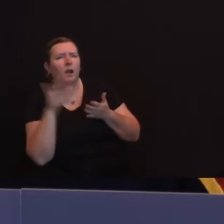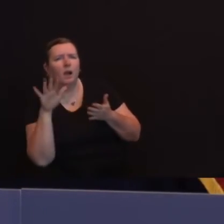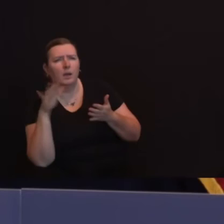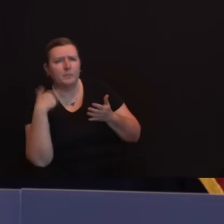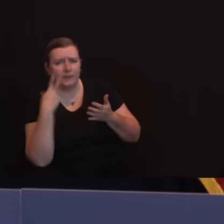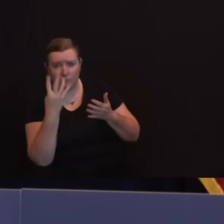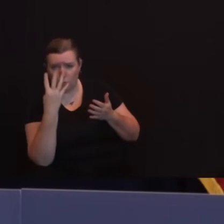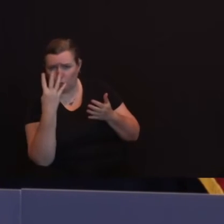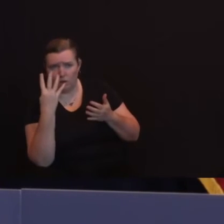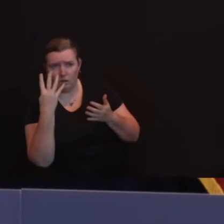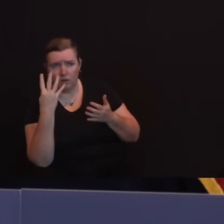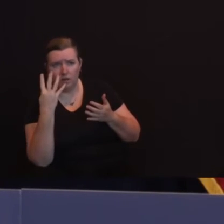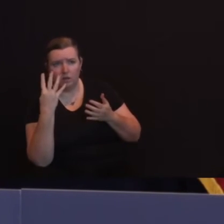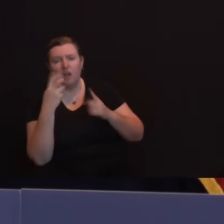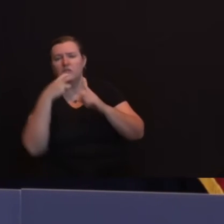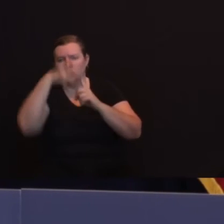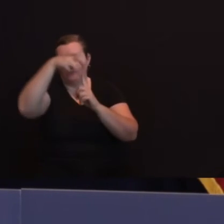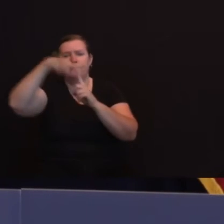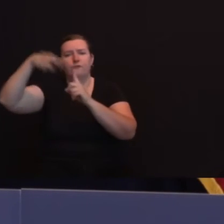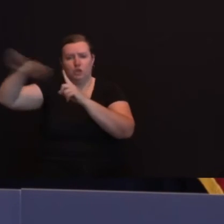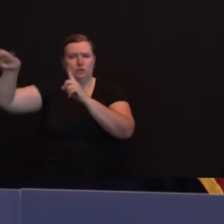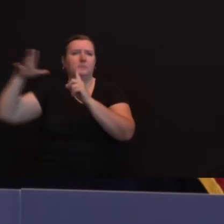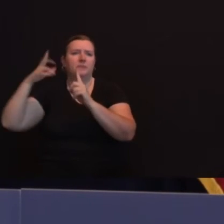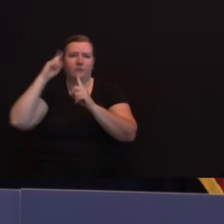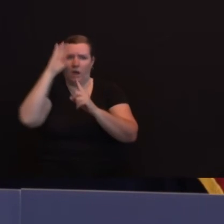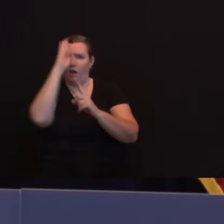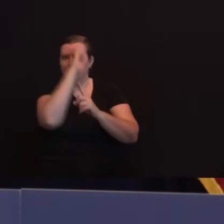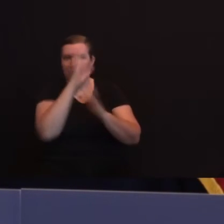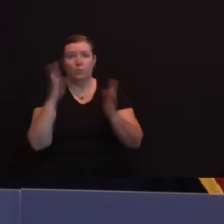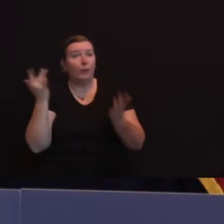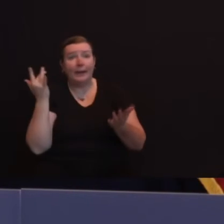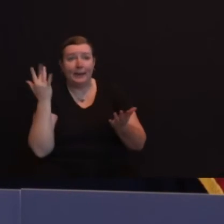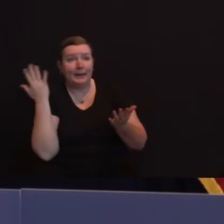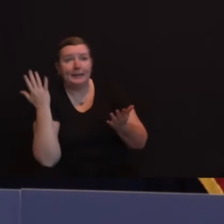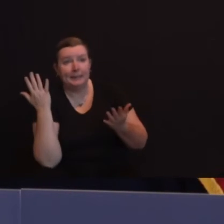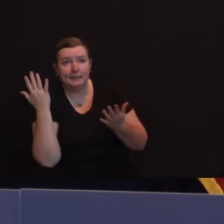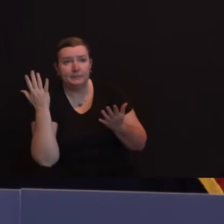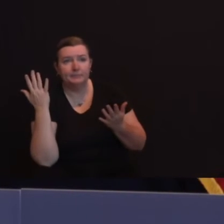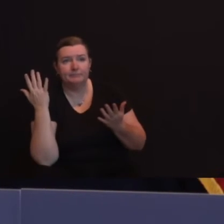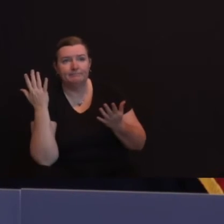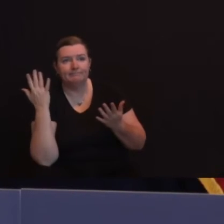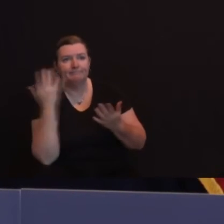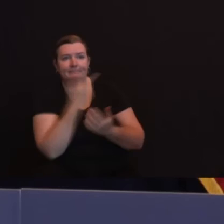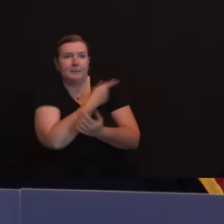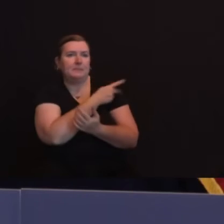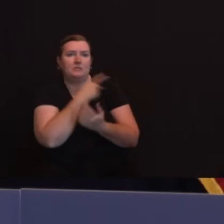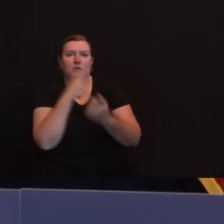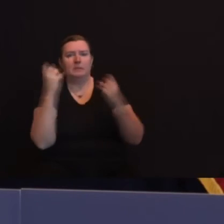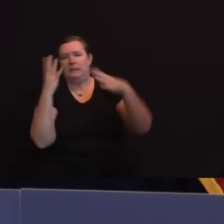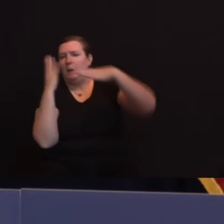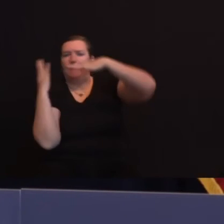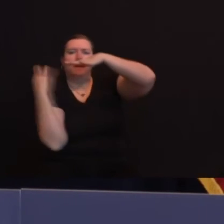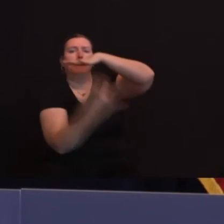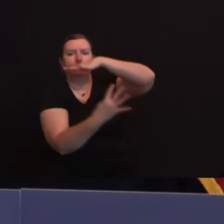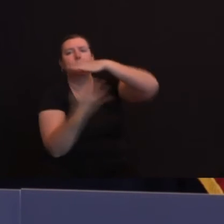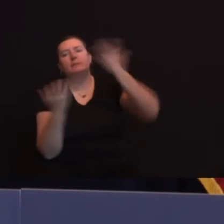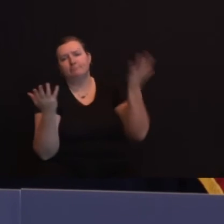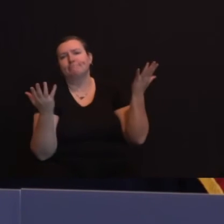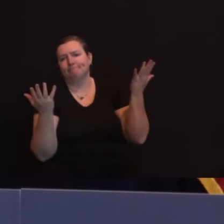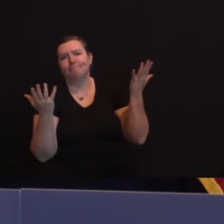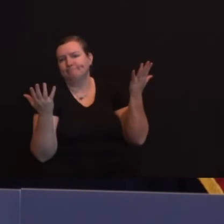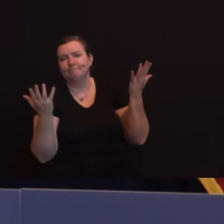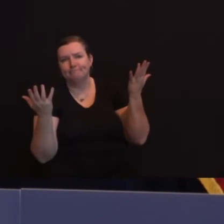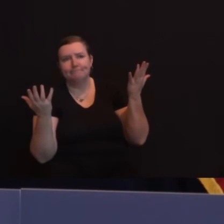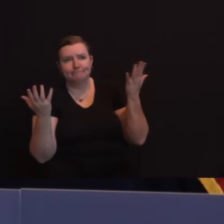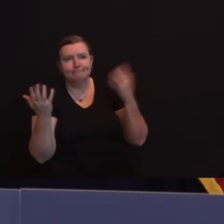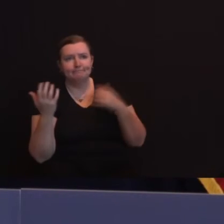4 on divert. The reason is patient volume, and the maximum time they've